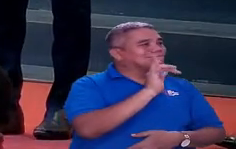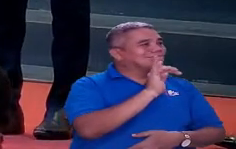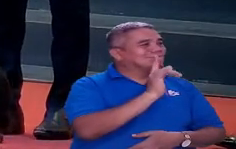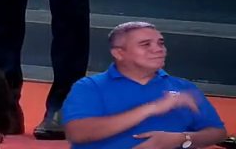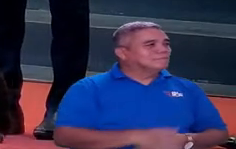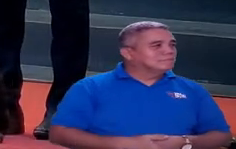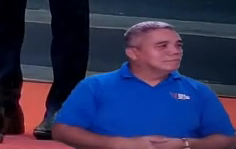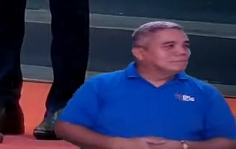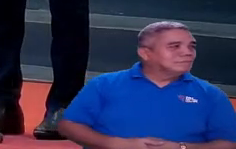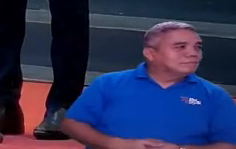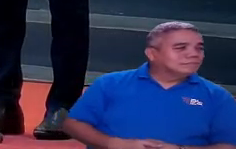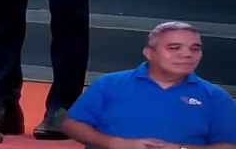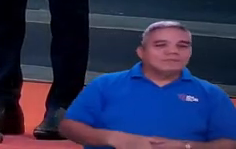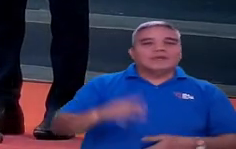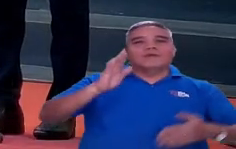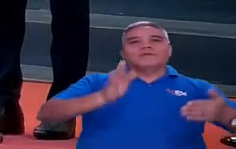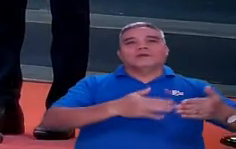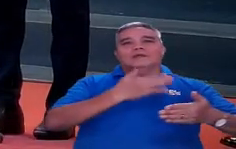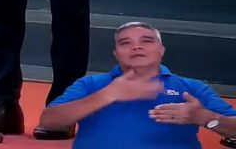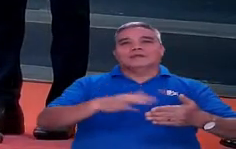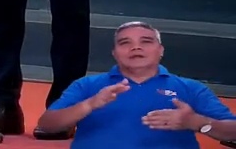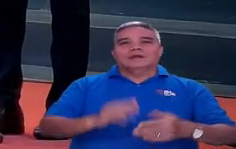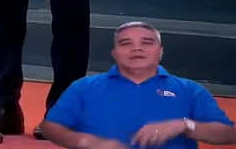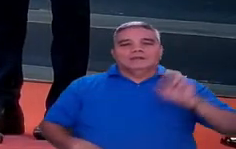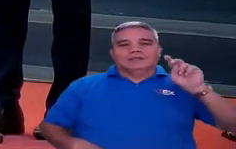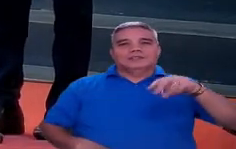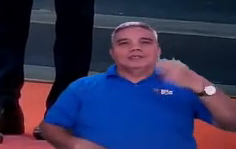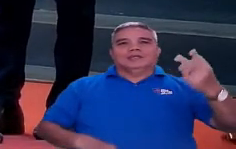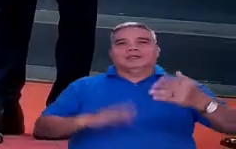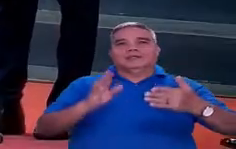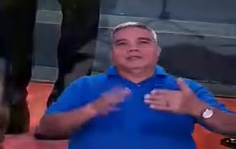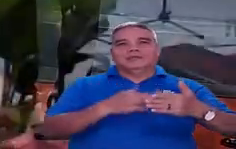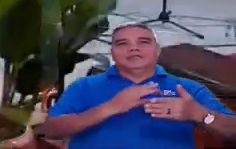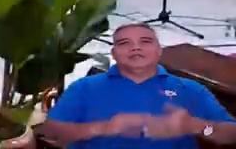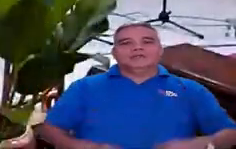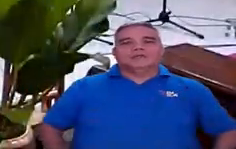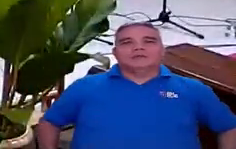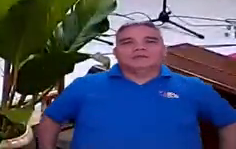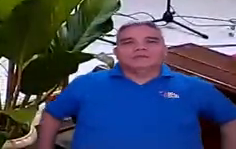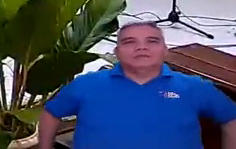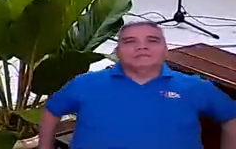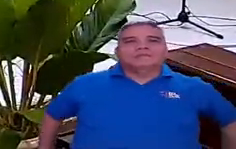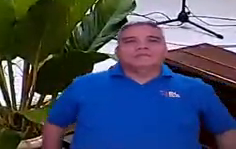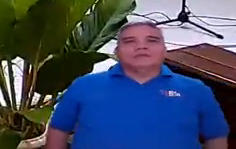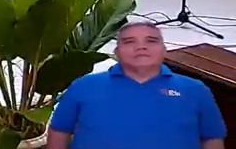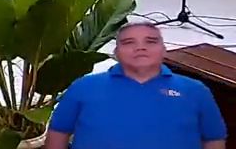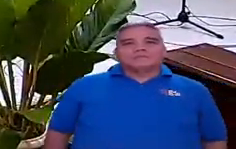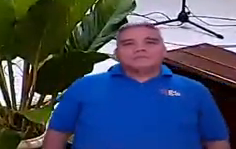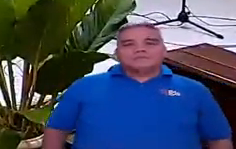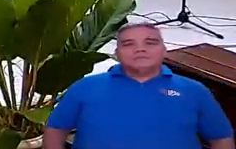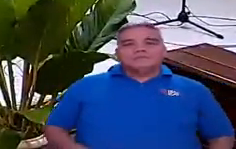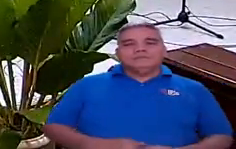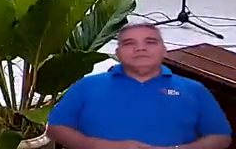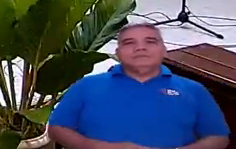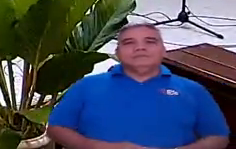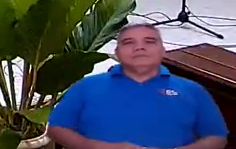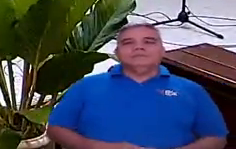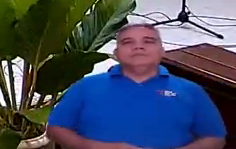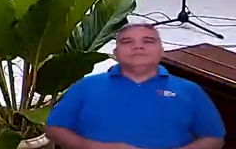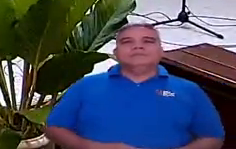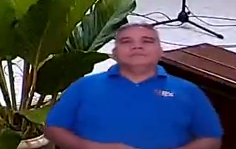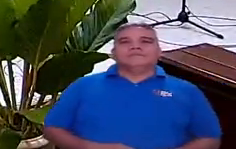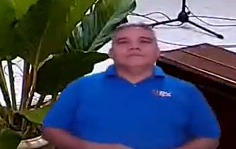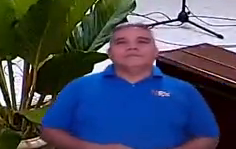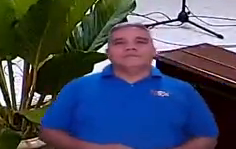another's hands. And then we will sing our second song, okay? We will sing our second song to the